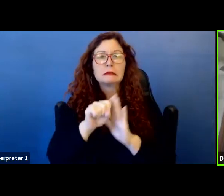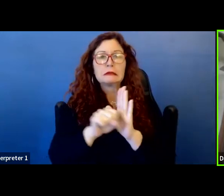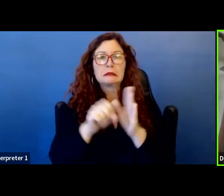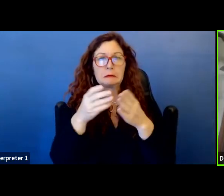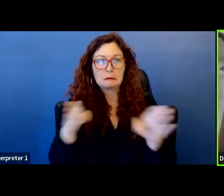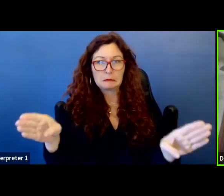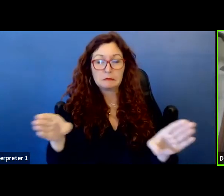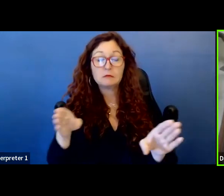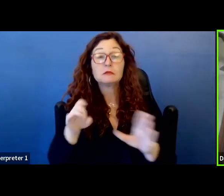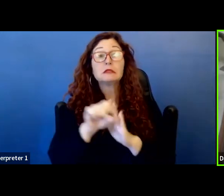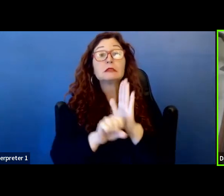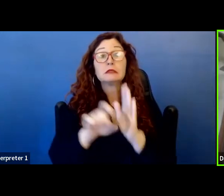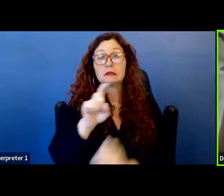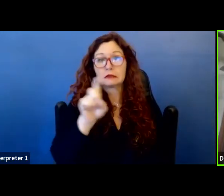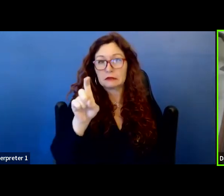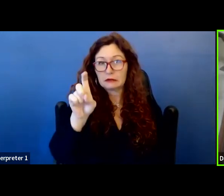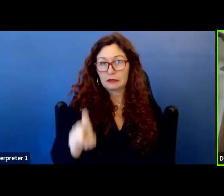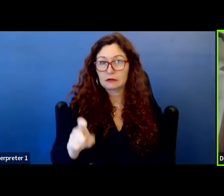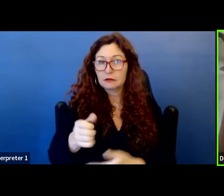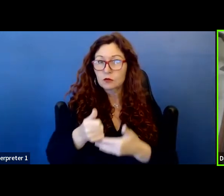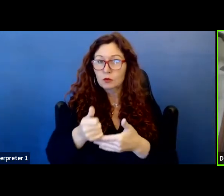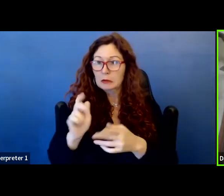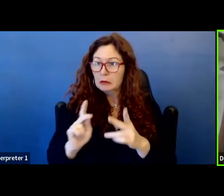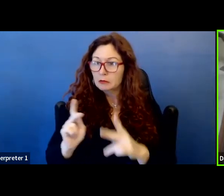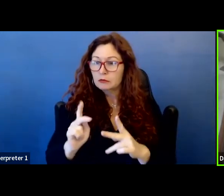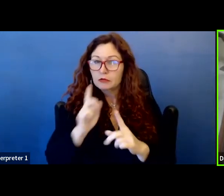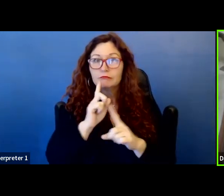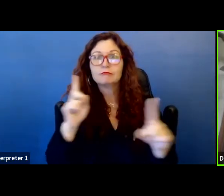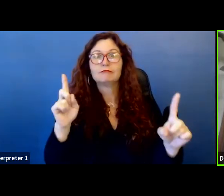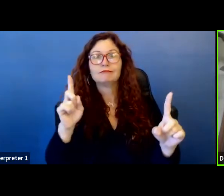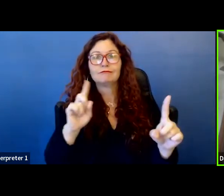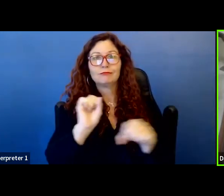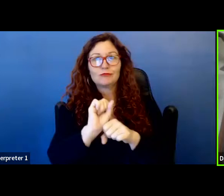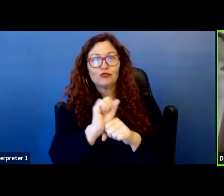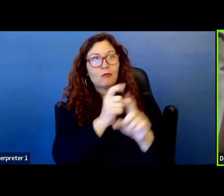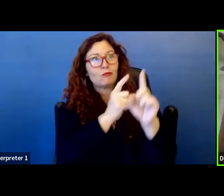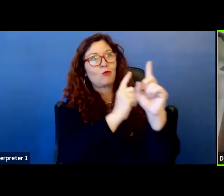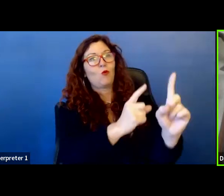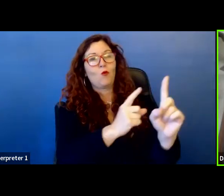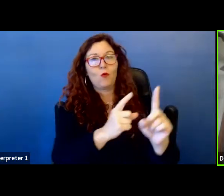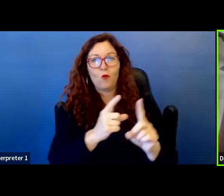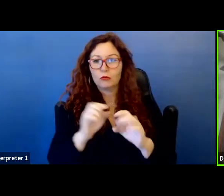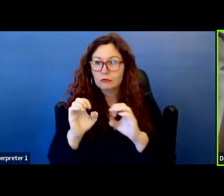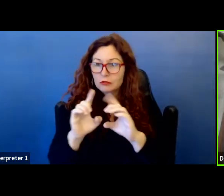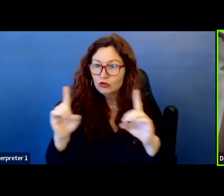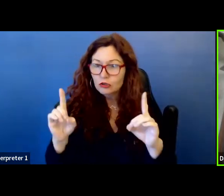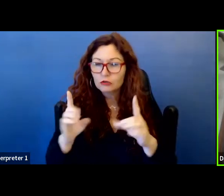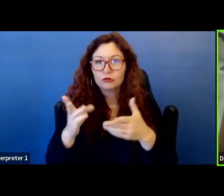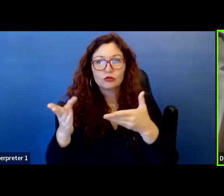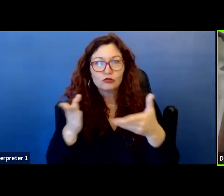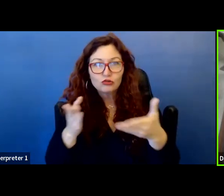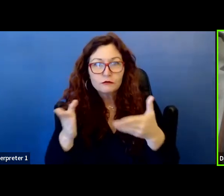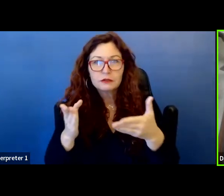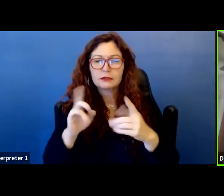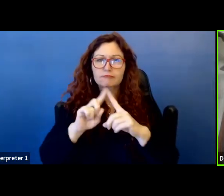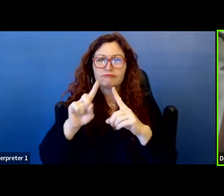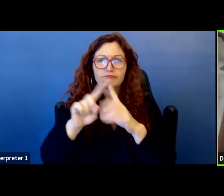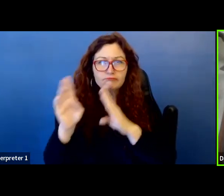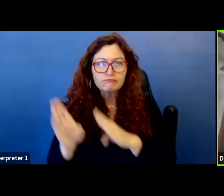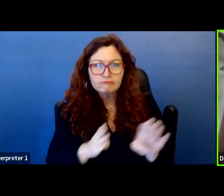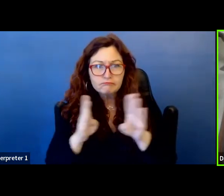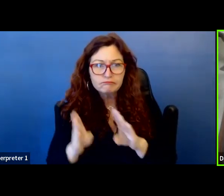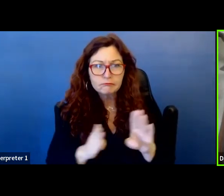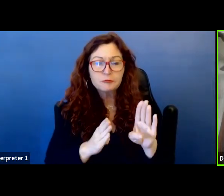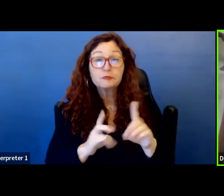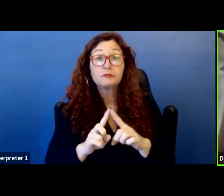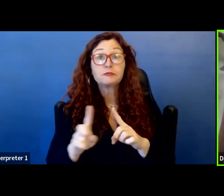texas to achieve fair employment through education organizing direct services and strategic partnerships and like others have done today